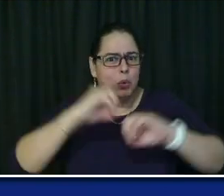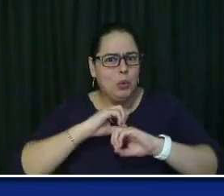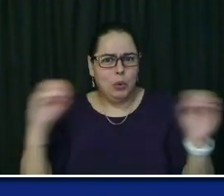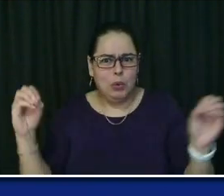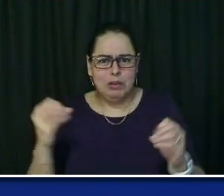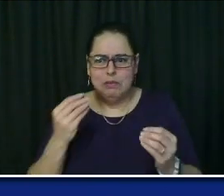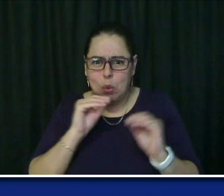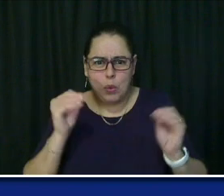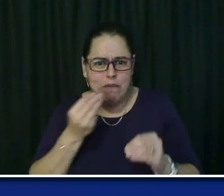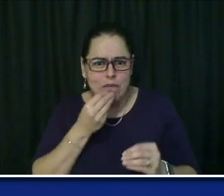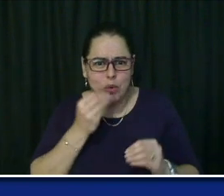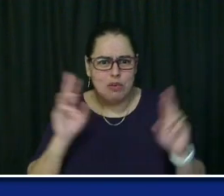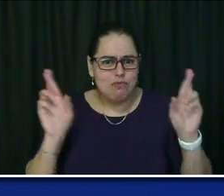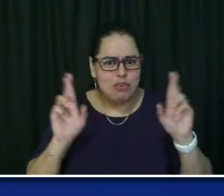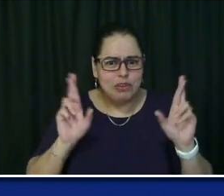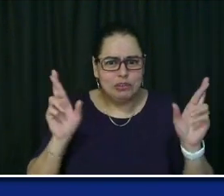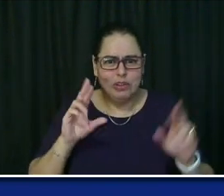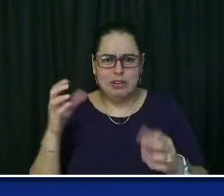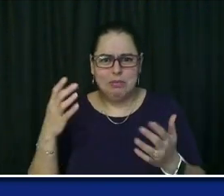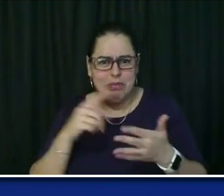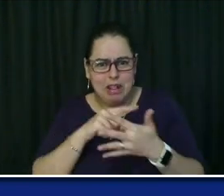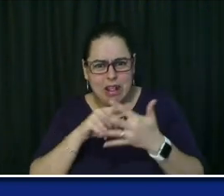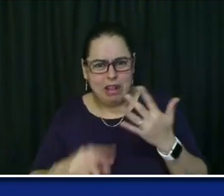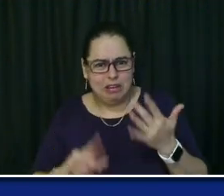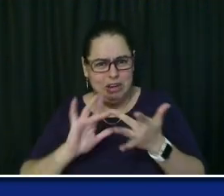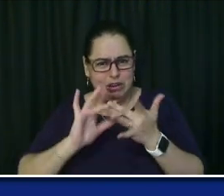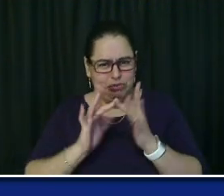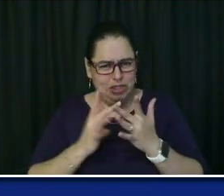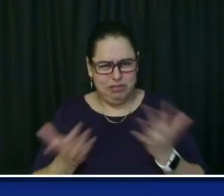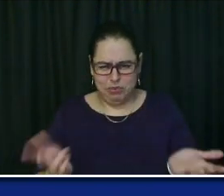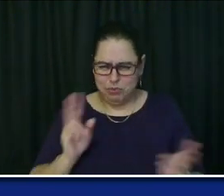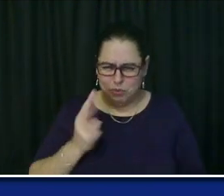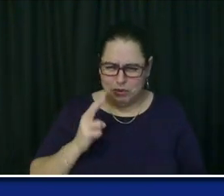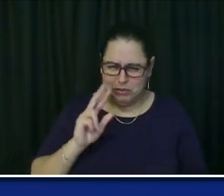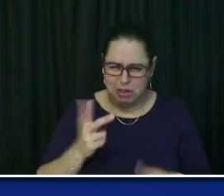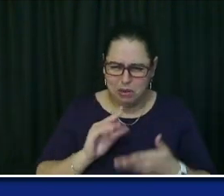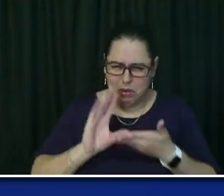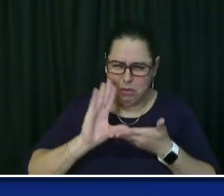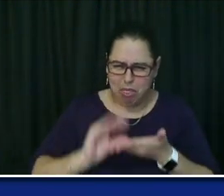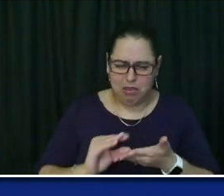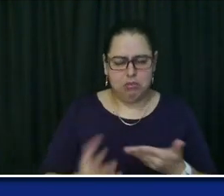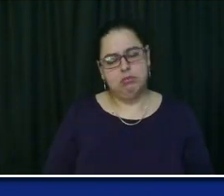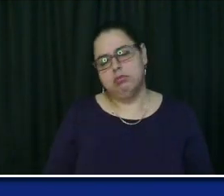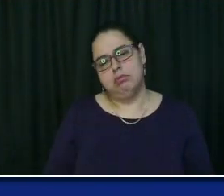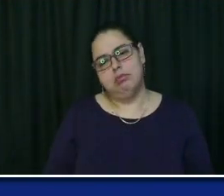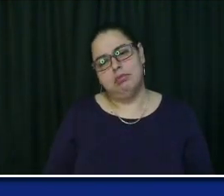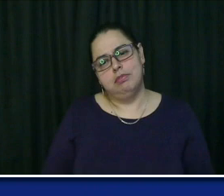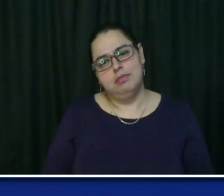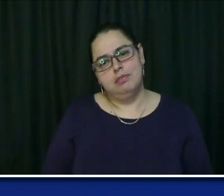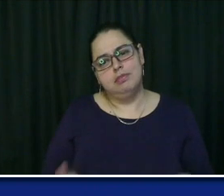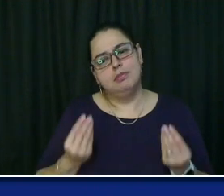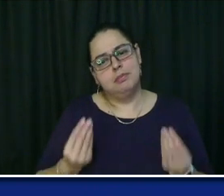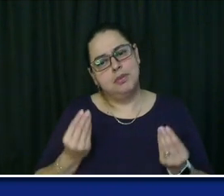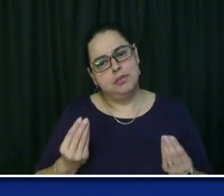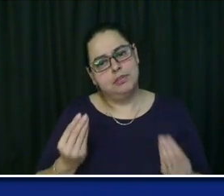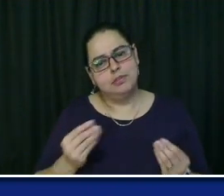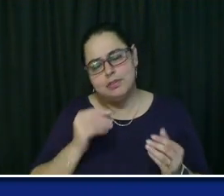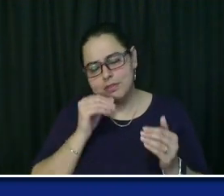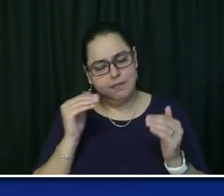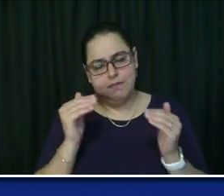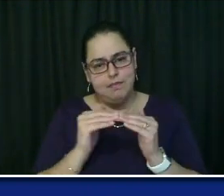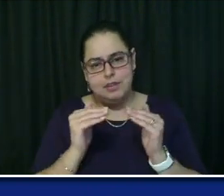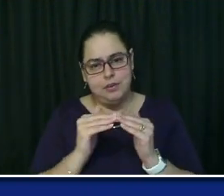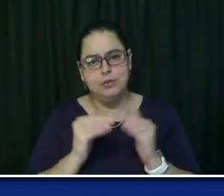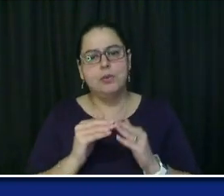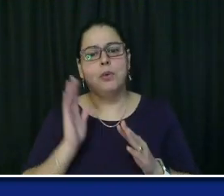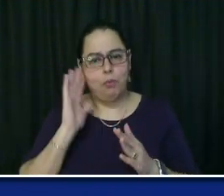that. So with that, that summarizes some of the key things that we wanted to mention. There are many other things happening every day. We will